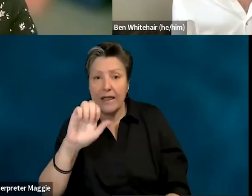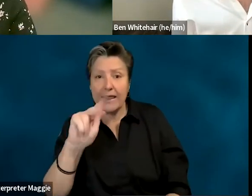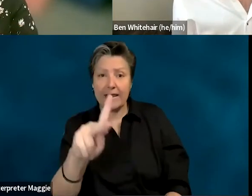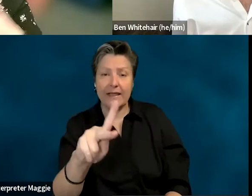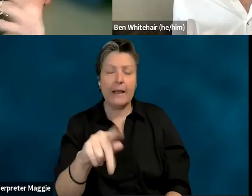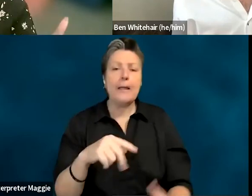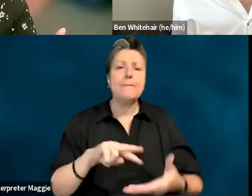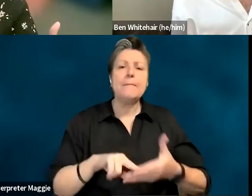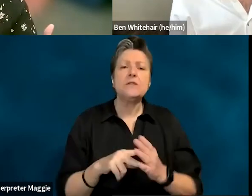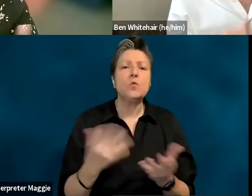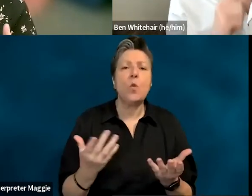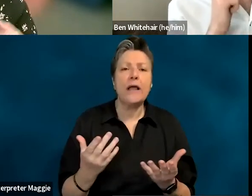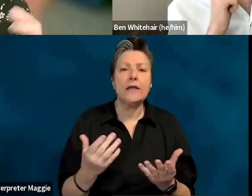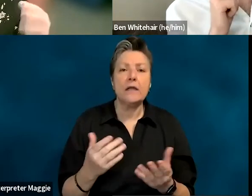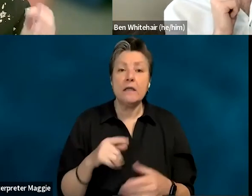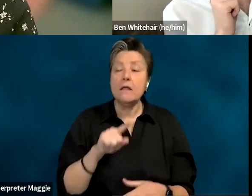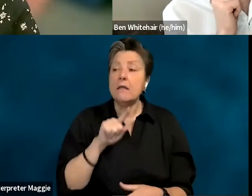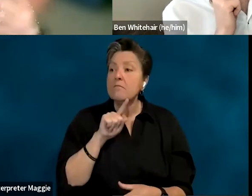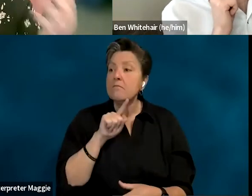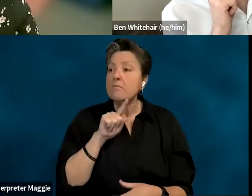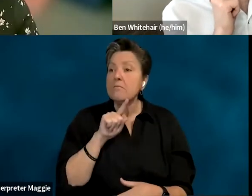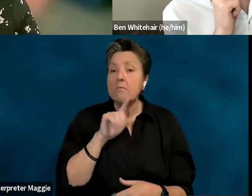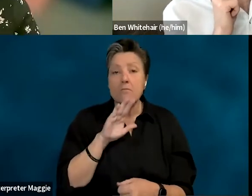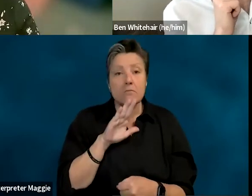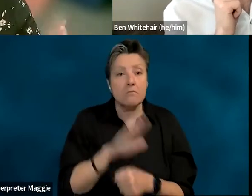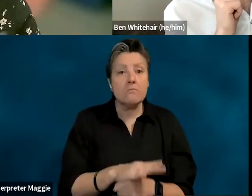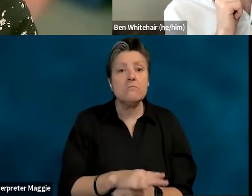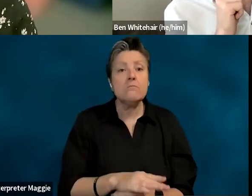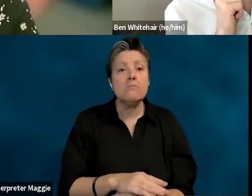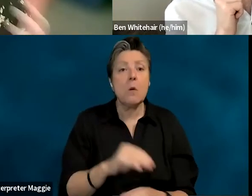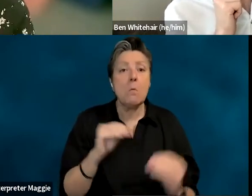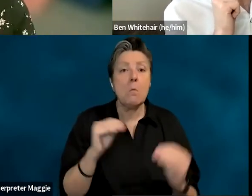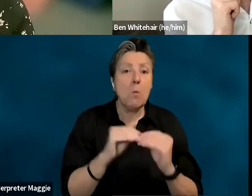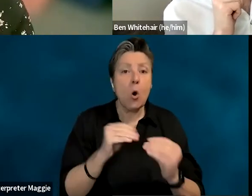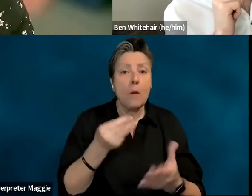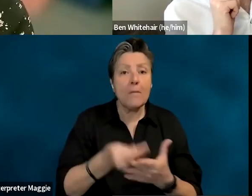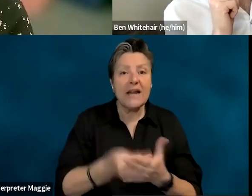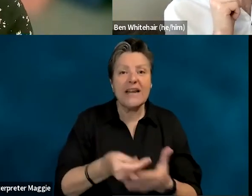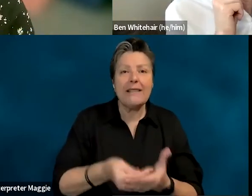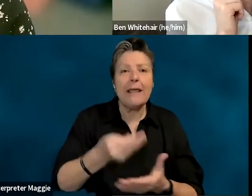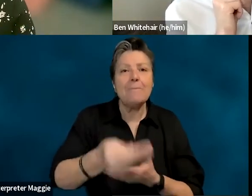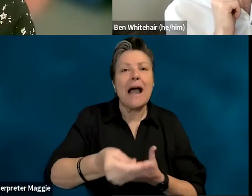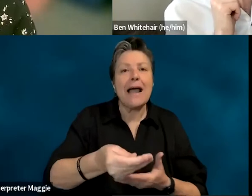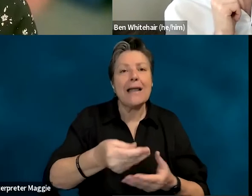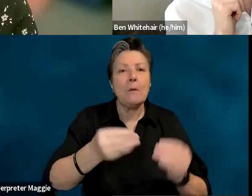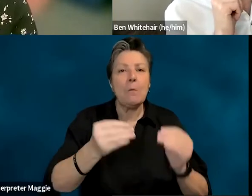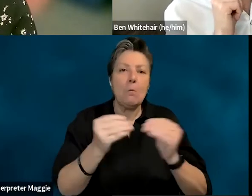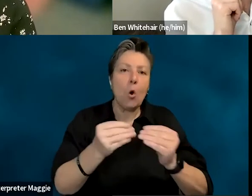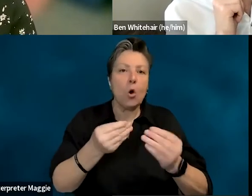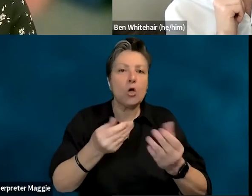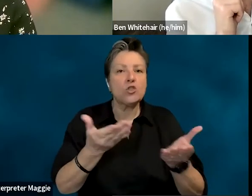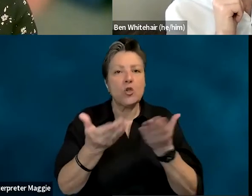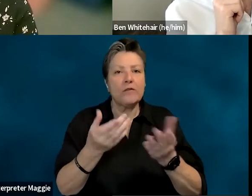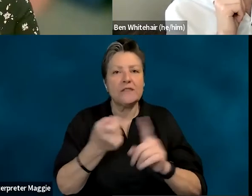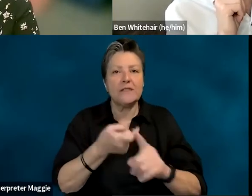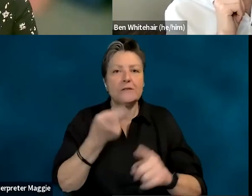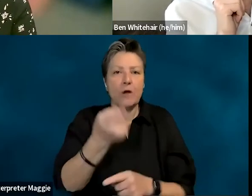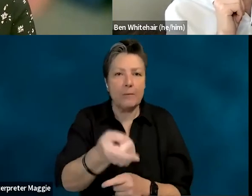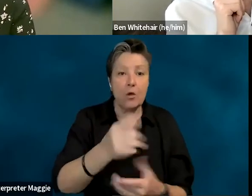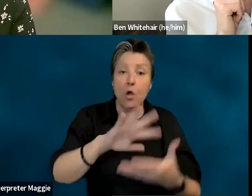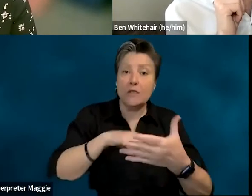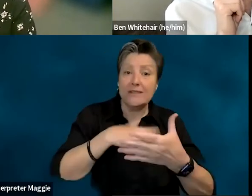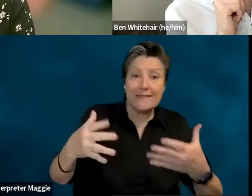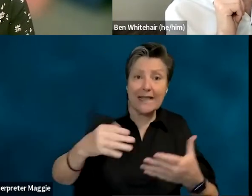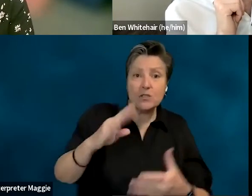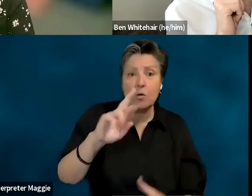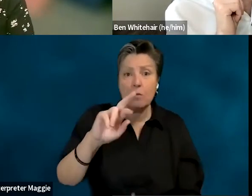employer guarantees more money, they buy more things. So they buy more services from you. So schedule breaks are literally just the